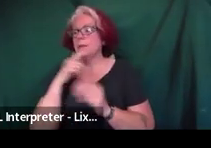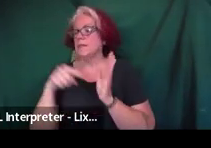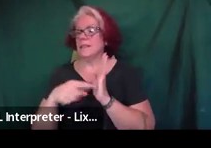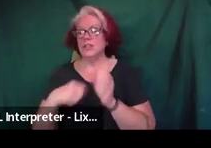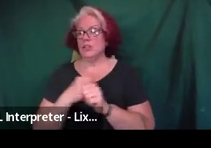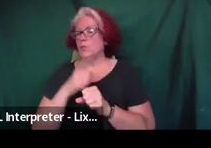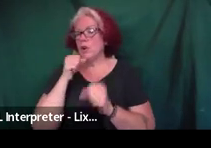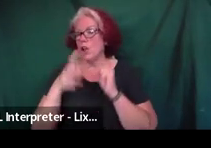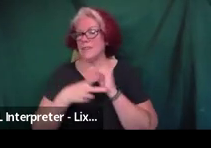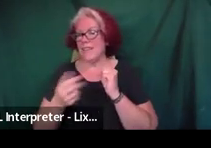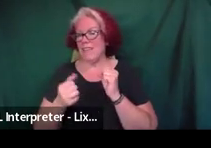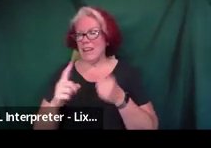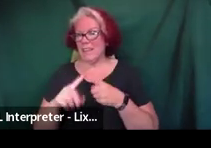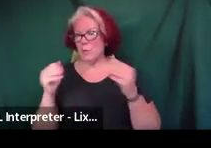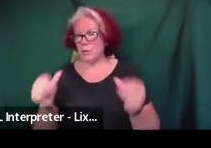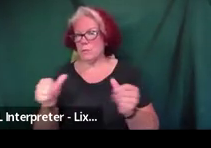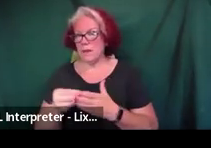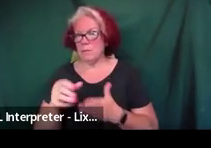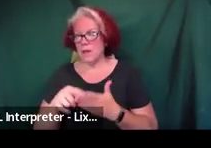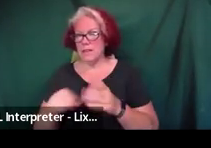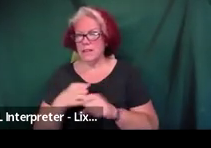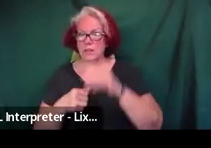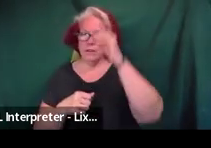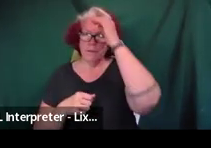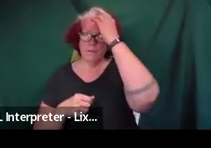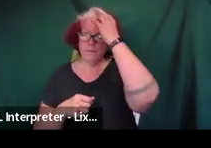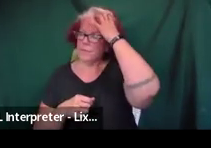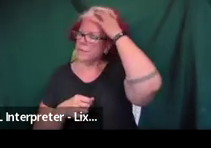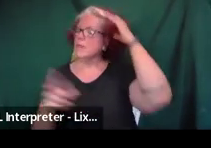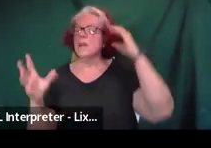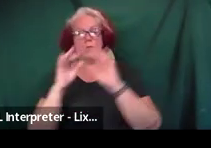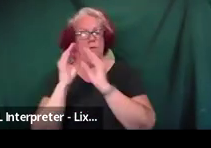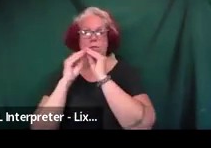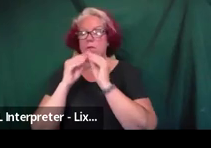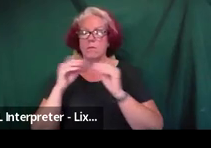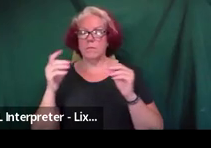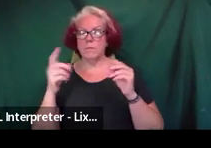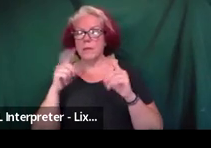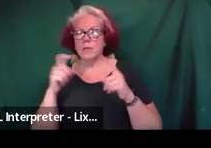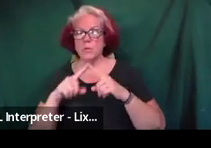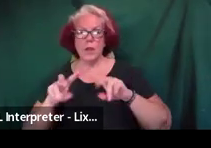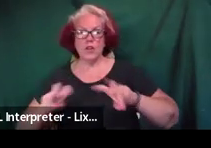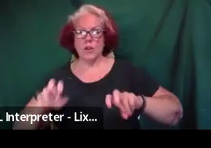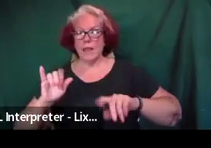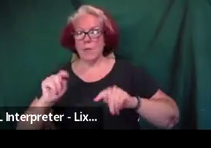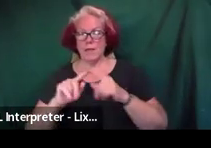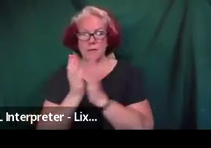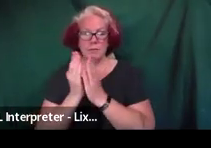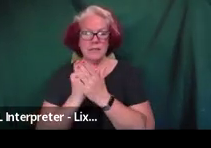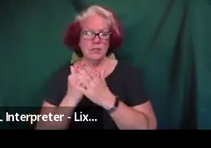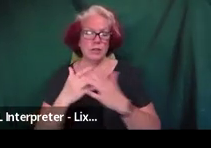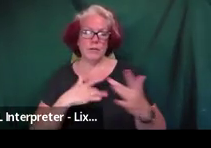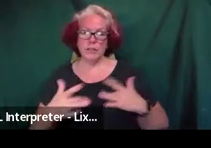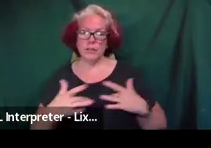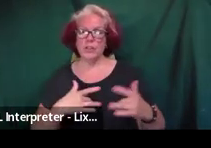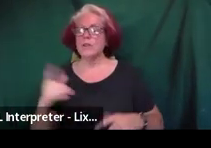We're spending money this right. year. But so, these are so I do think that, I yeah, think, given we will, that we are looking that we have some budgetary concerns. Yeah, but we